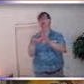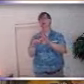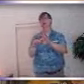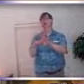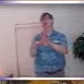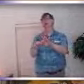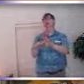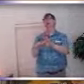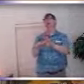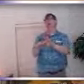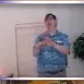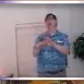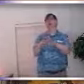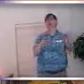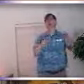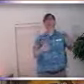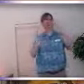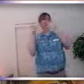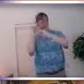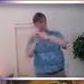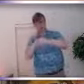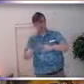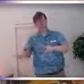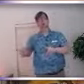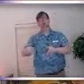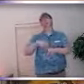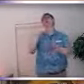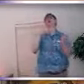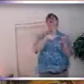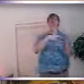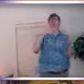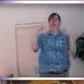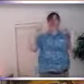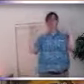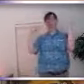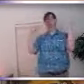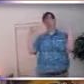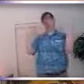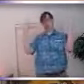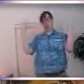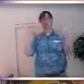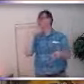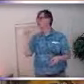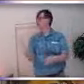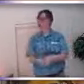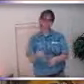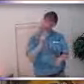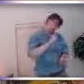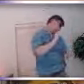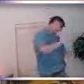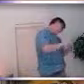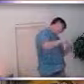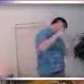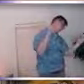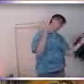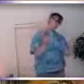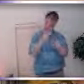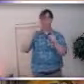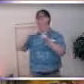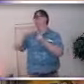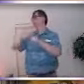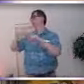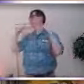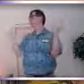Well, to correct this chaos, it's not to say one group is bad and one group is good. That's